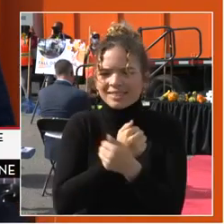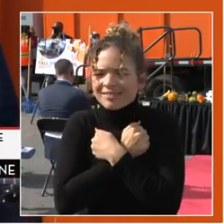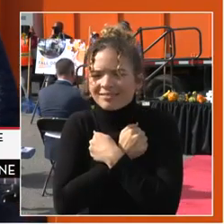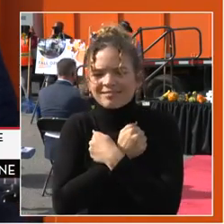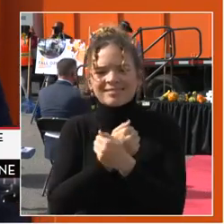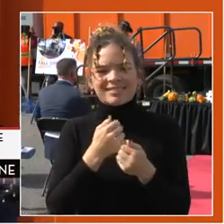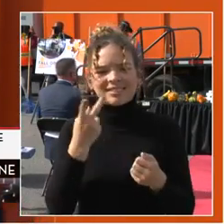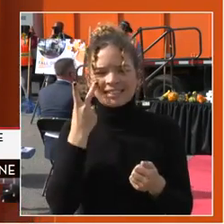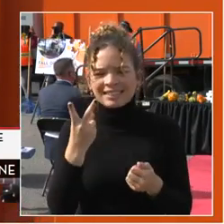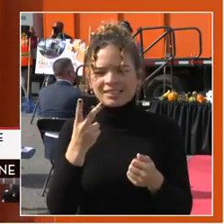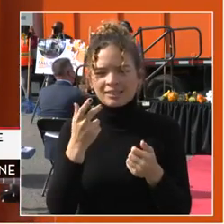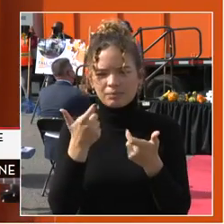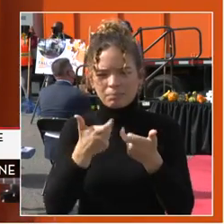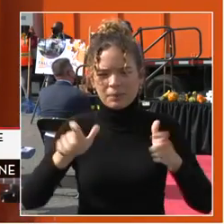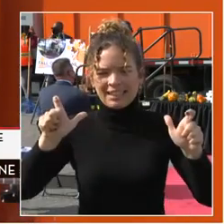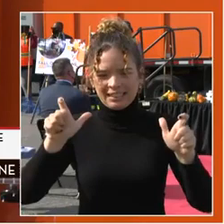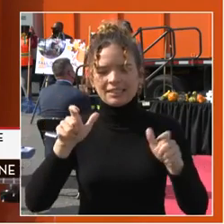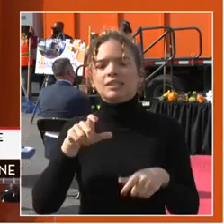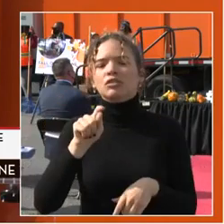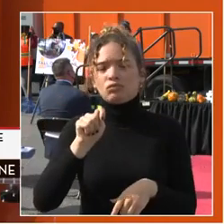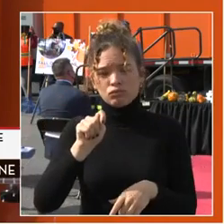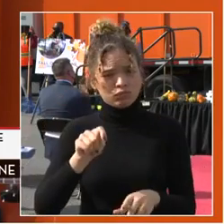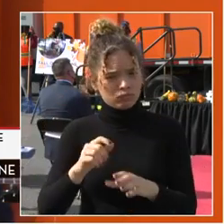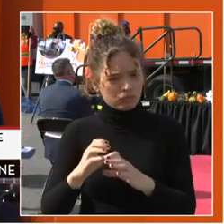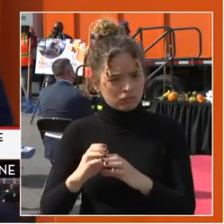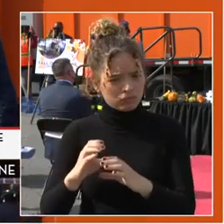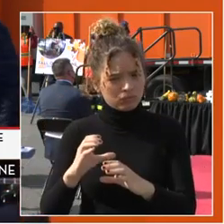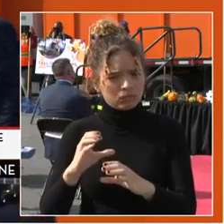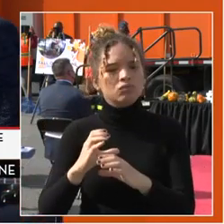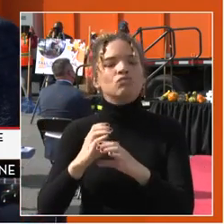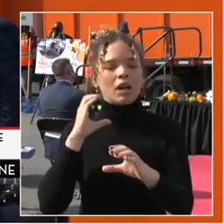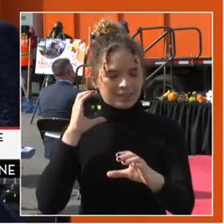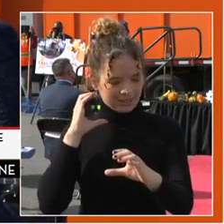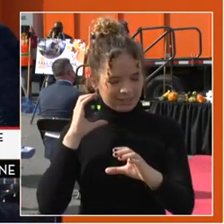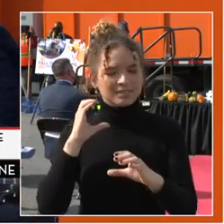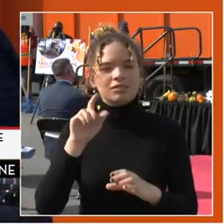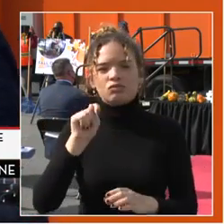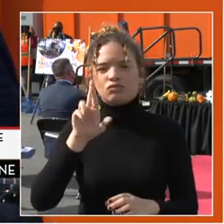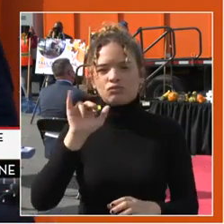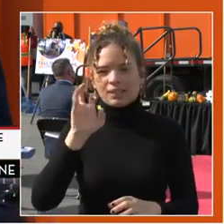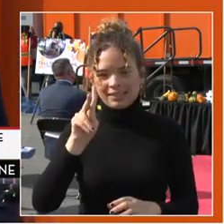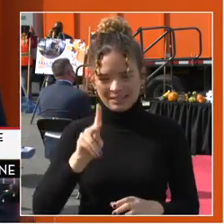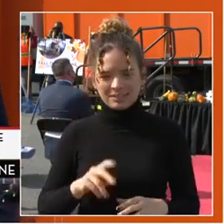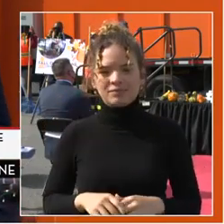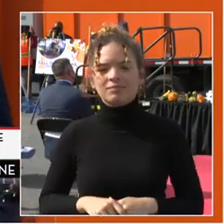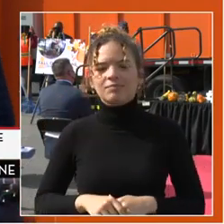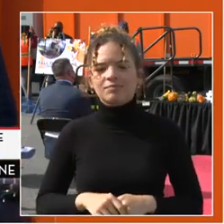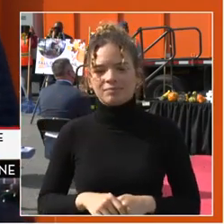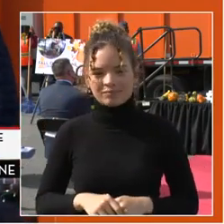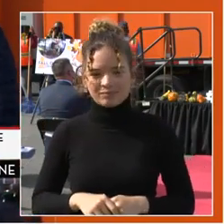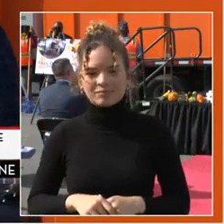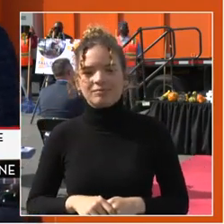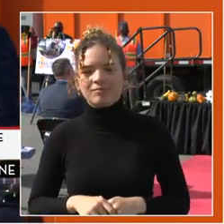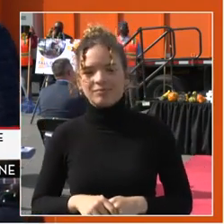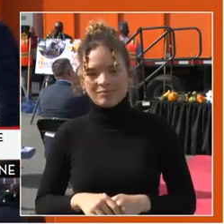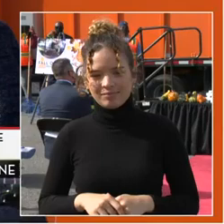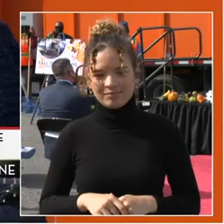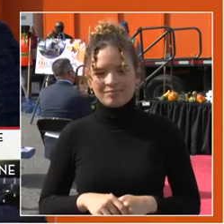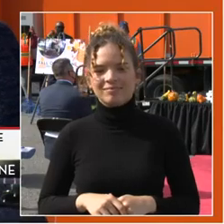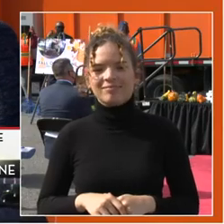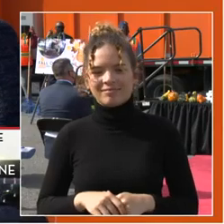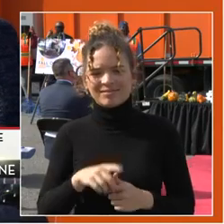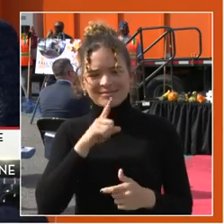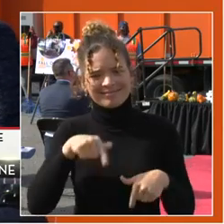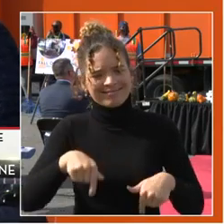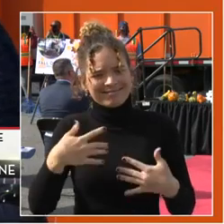coming through because it's a special time of the year. It is leaf season. So beginning Monday, believe it or